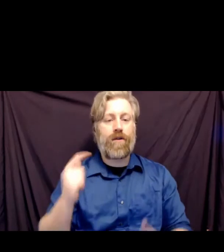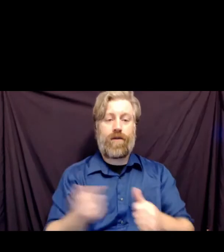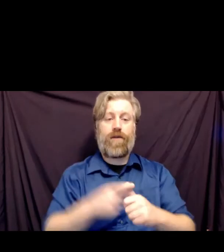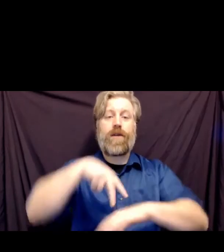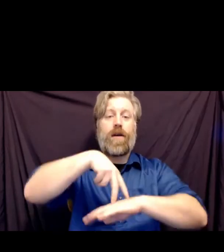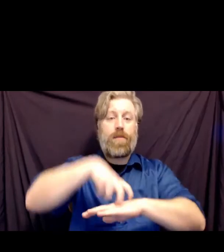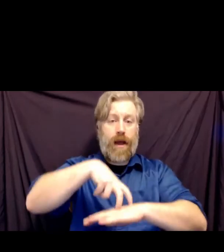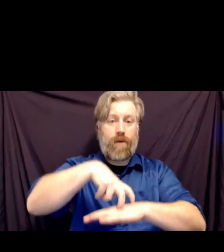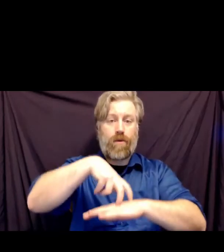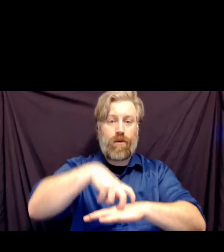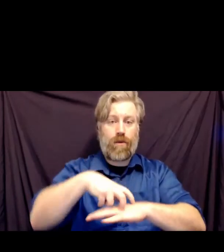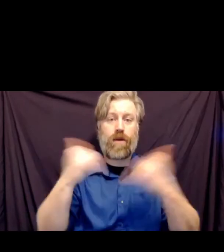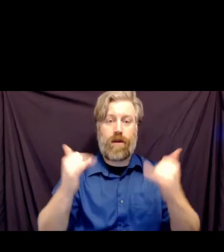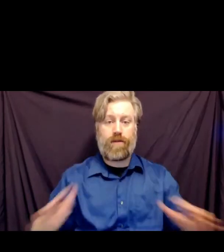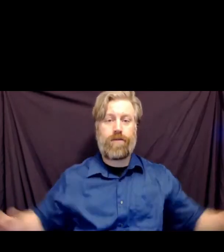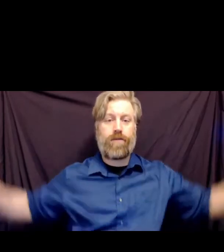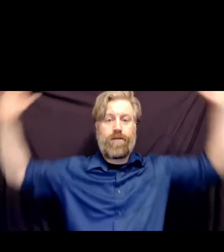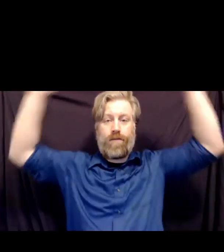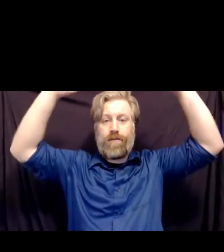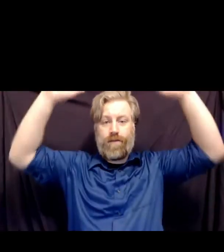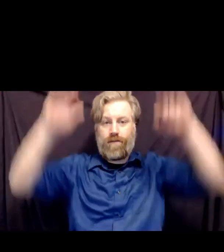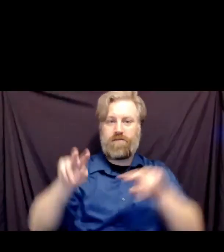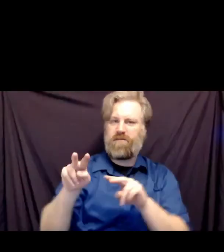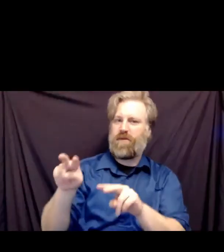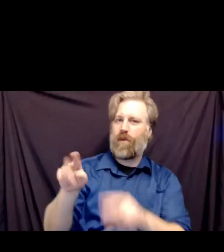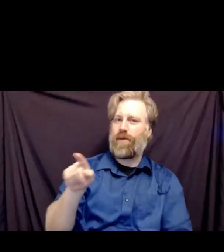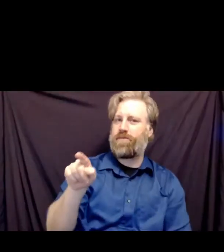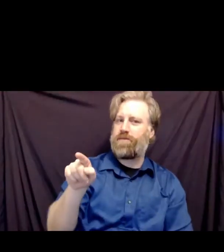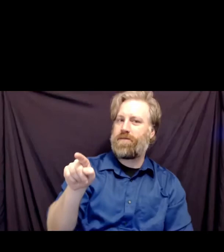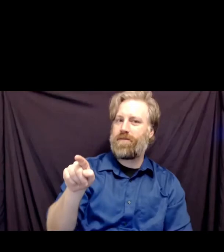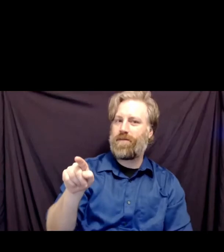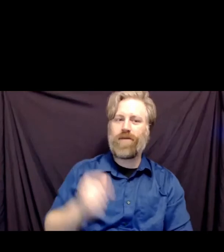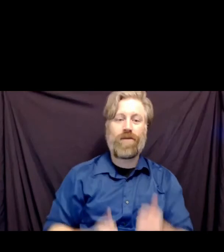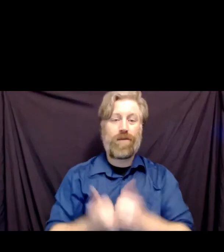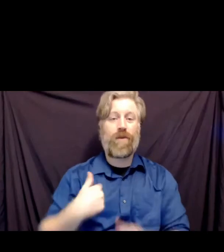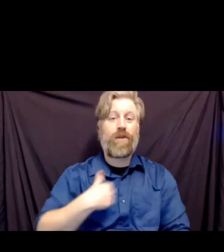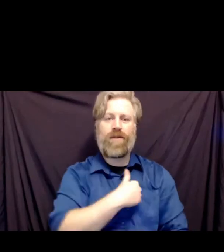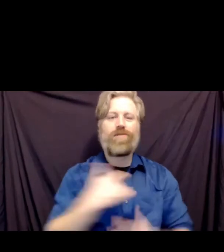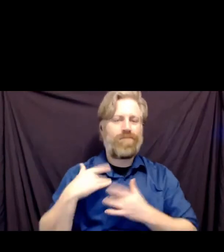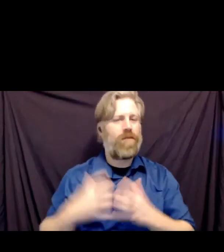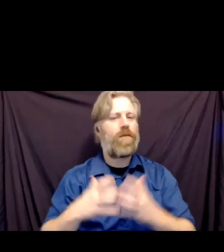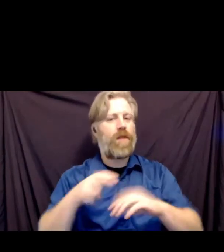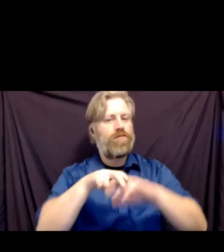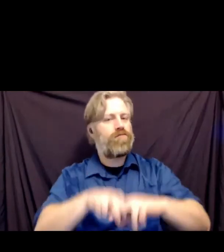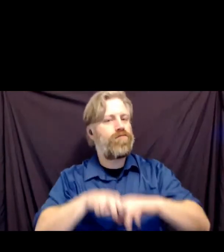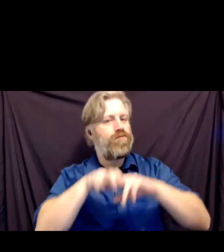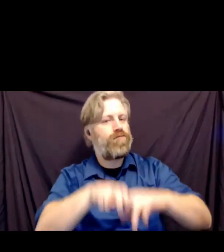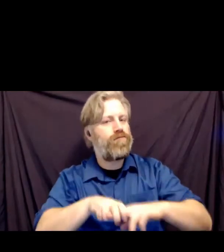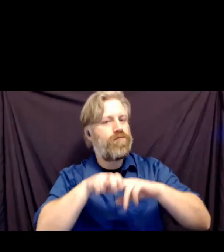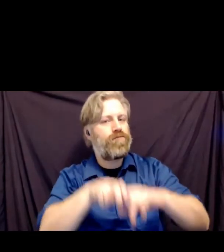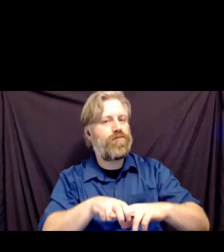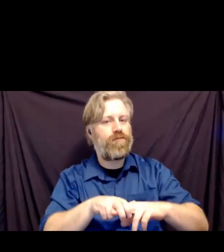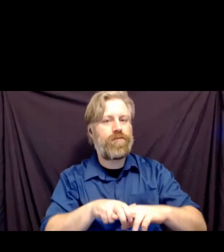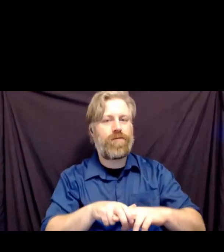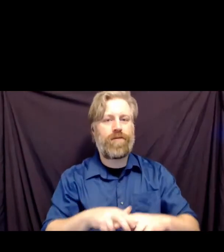up over your head. Now, most of us live sedentary lives, so we don't get our hands